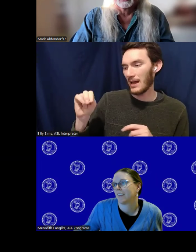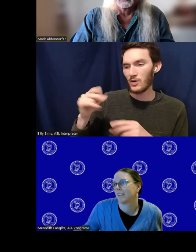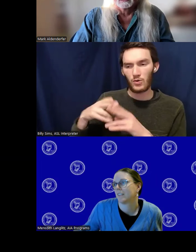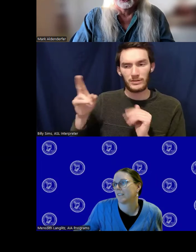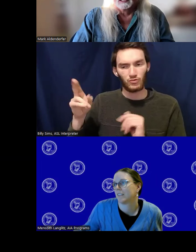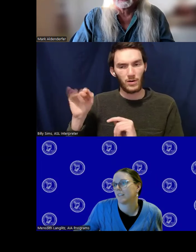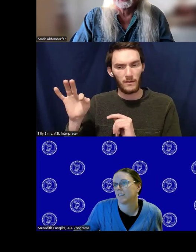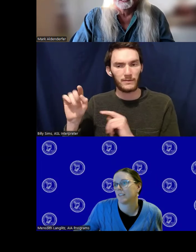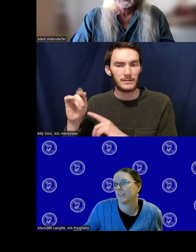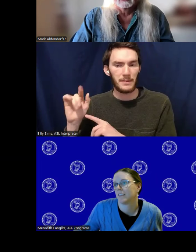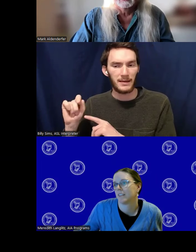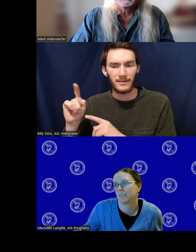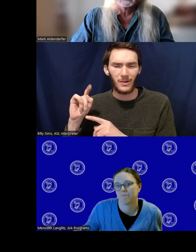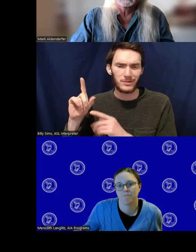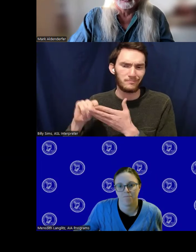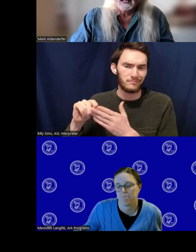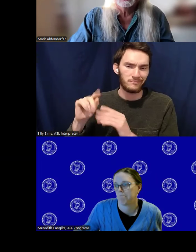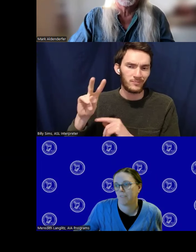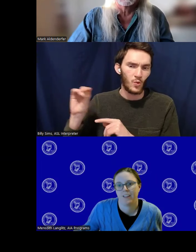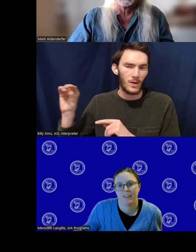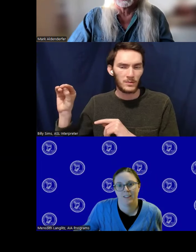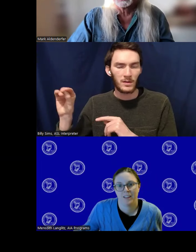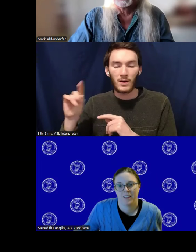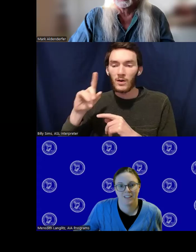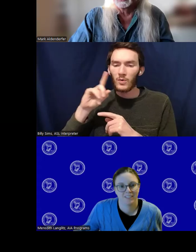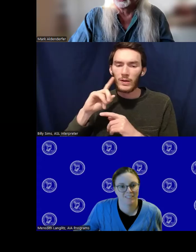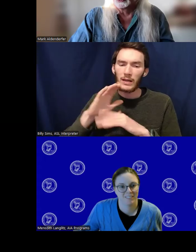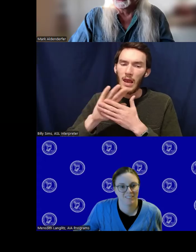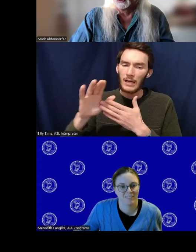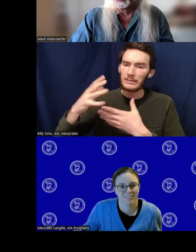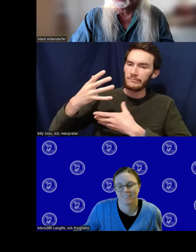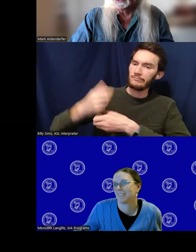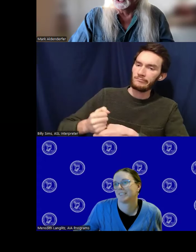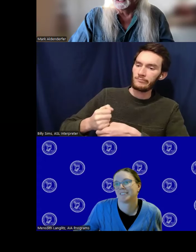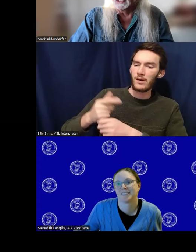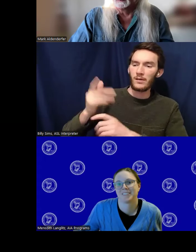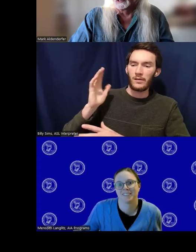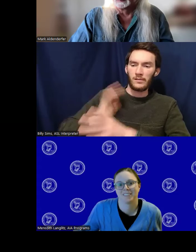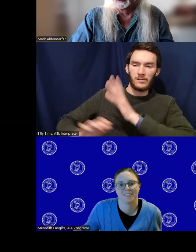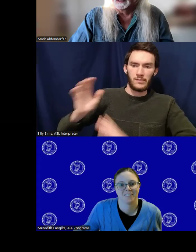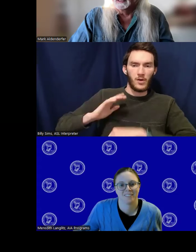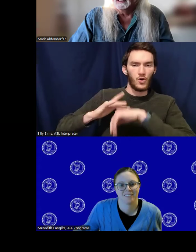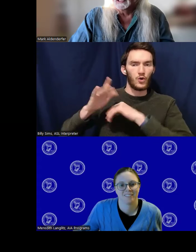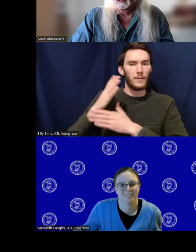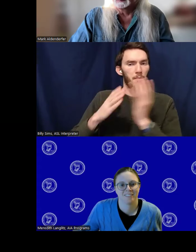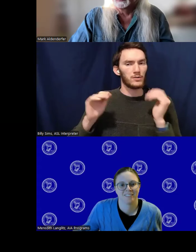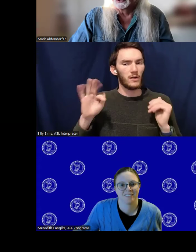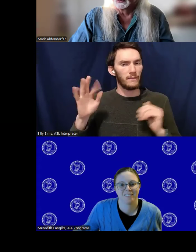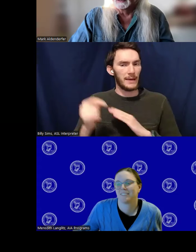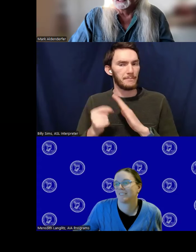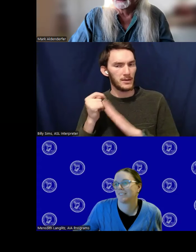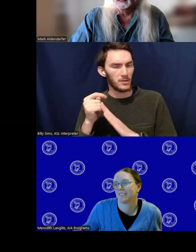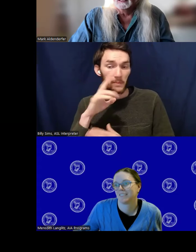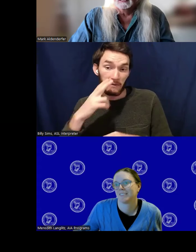the early aughts, that gives a nice reconstruction of some of the early parts of the Tibetan Empire period that might be fun to